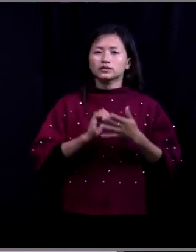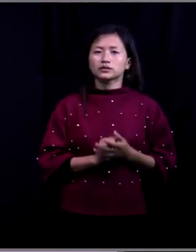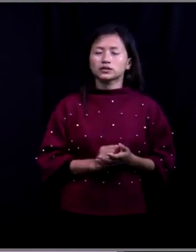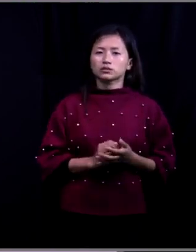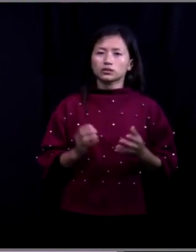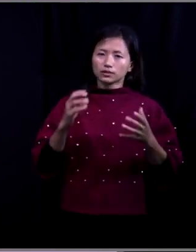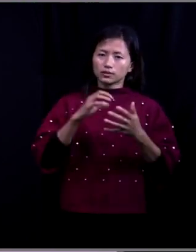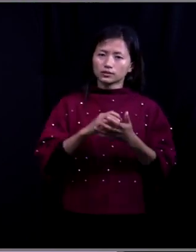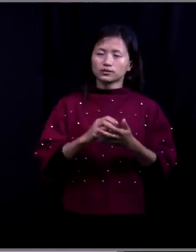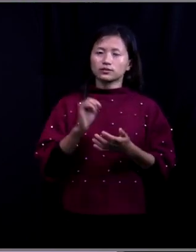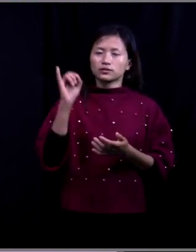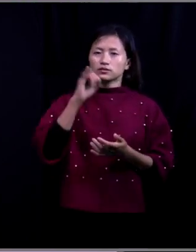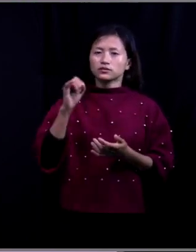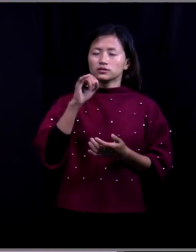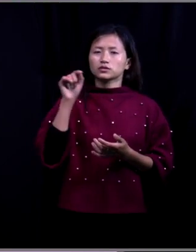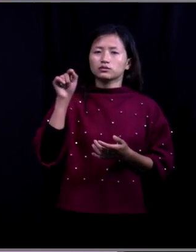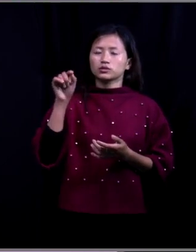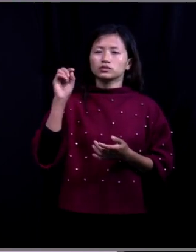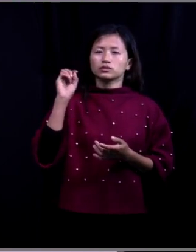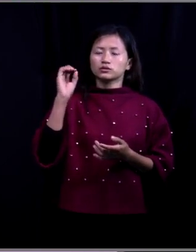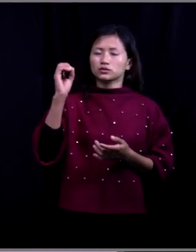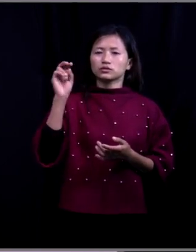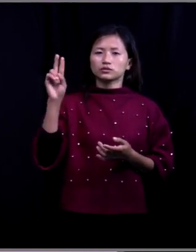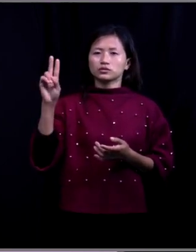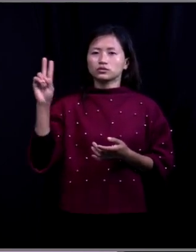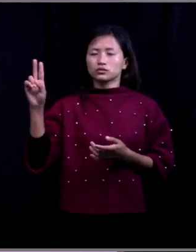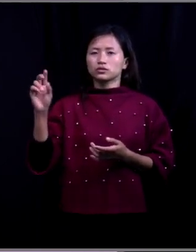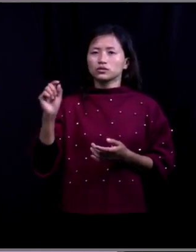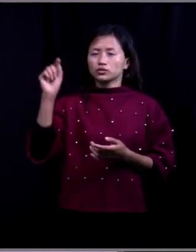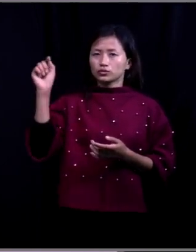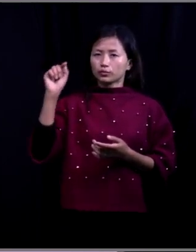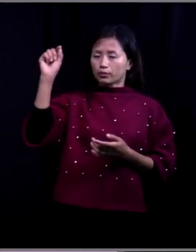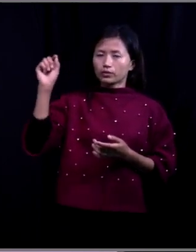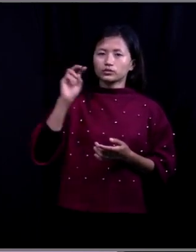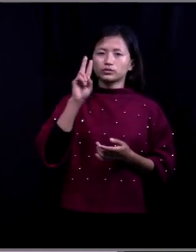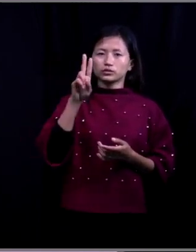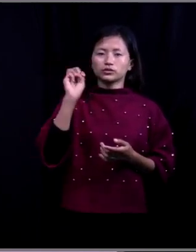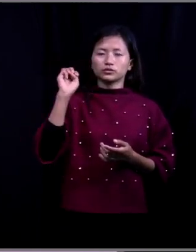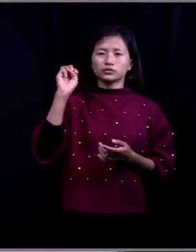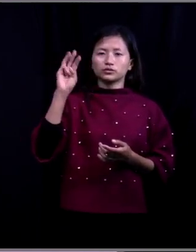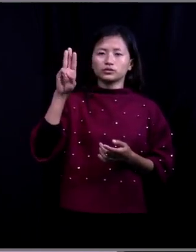will contain 6.022 into 10 to the power 23